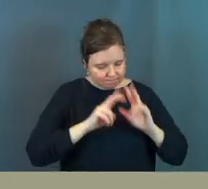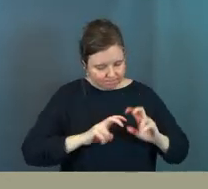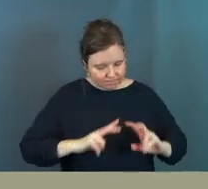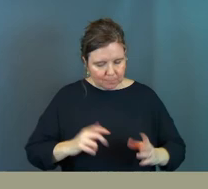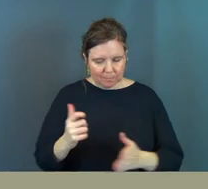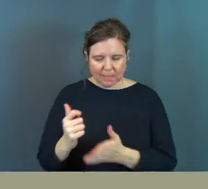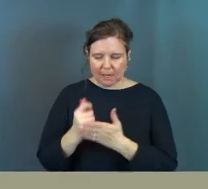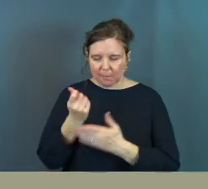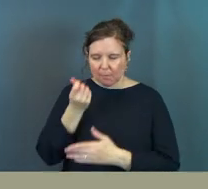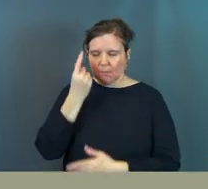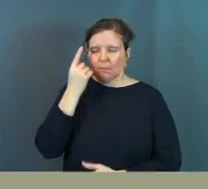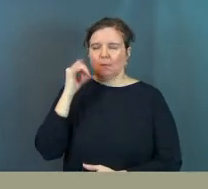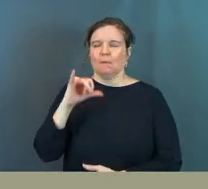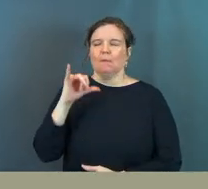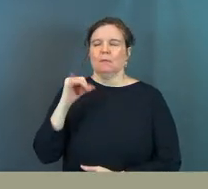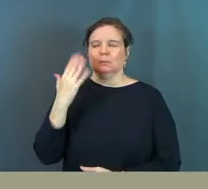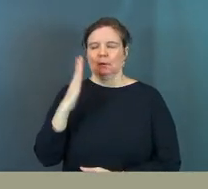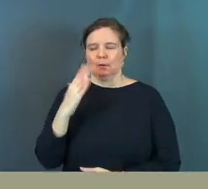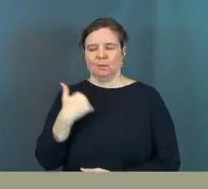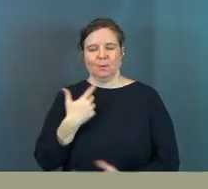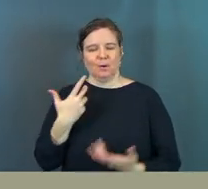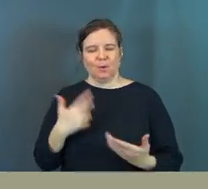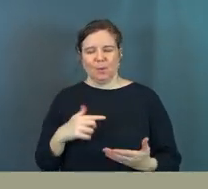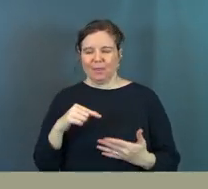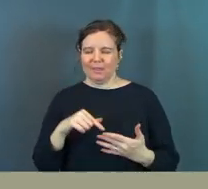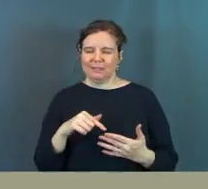bulbs to come on for us, God.